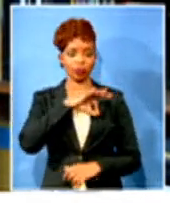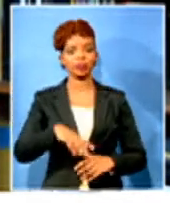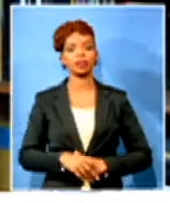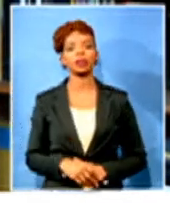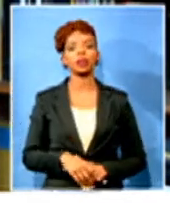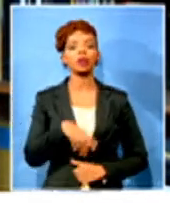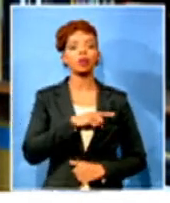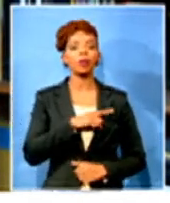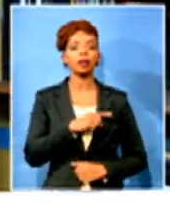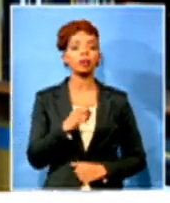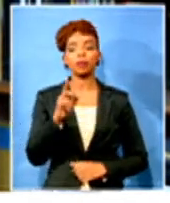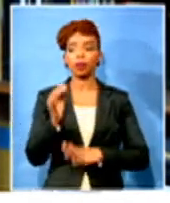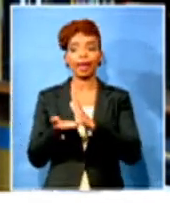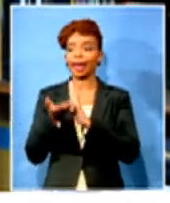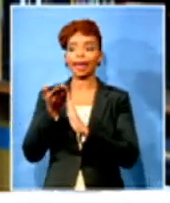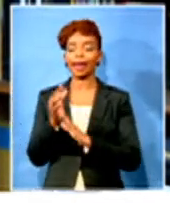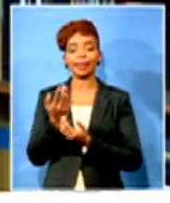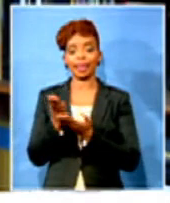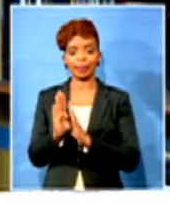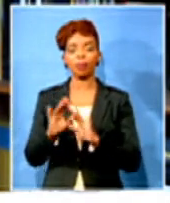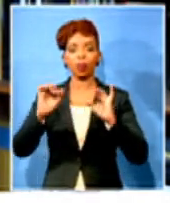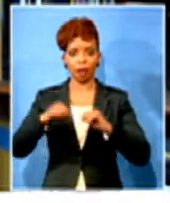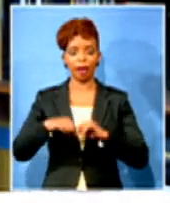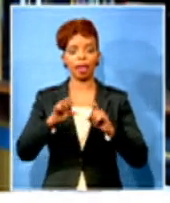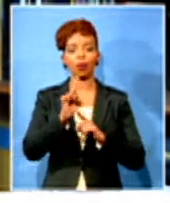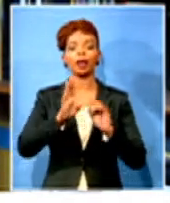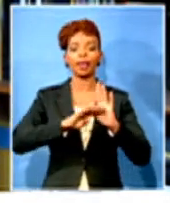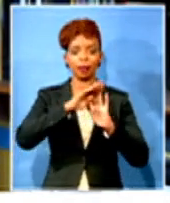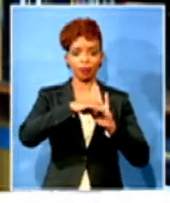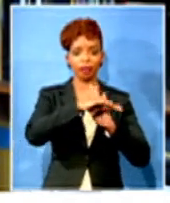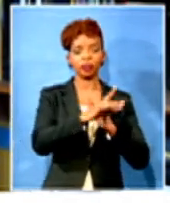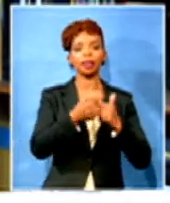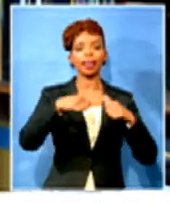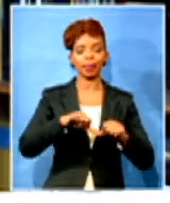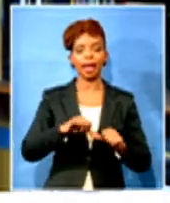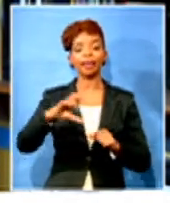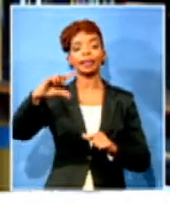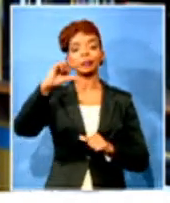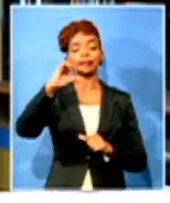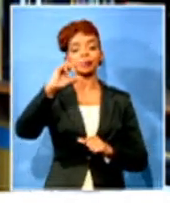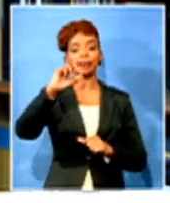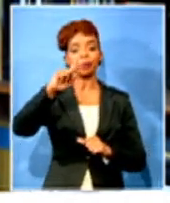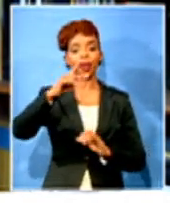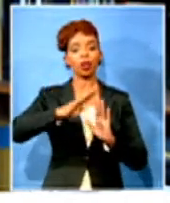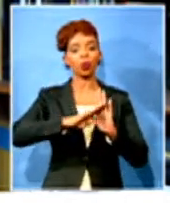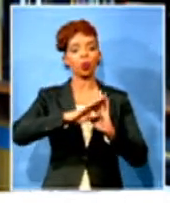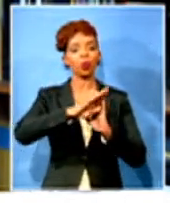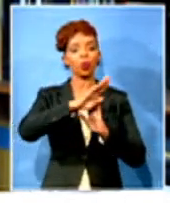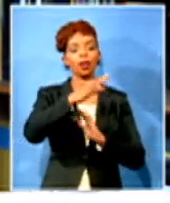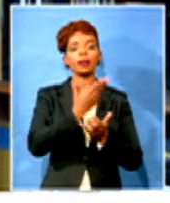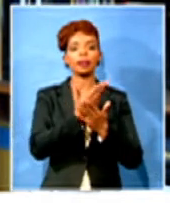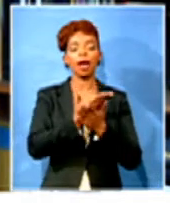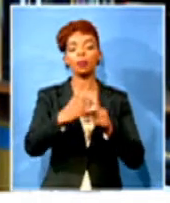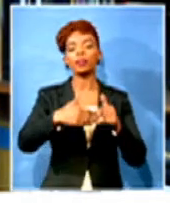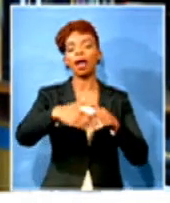increase them, and we allow inflation and the GDP to rise over time. And that would give us a